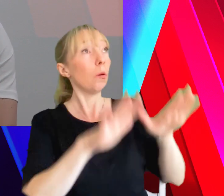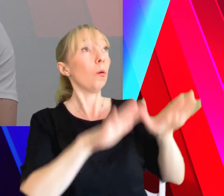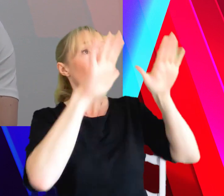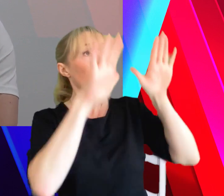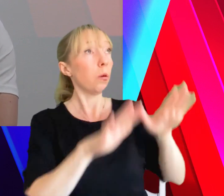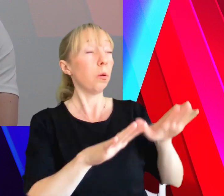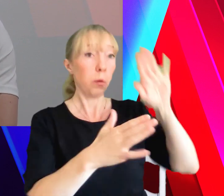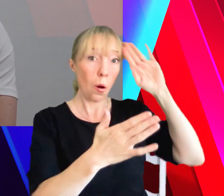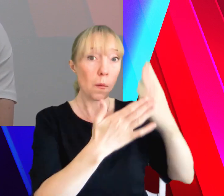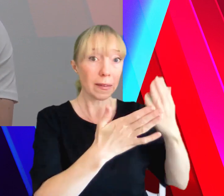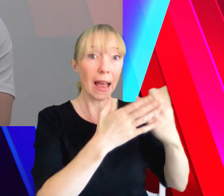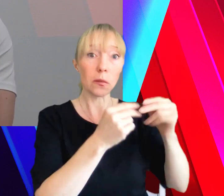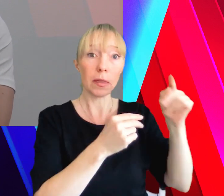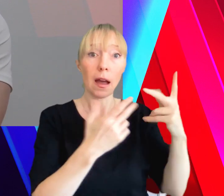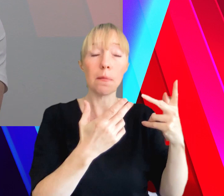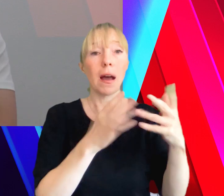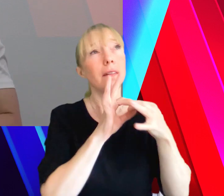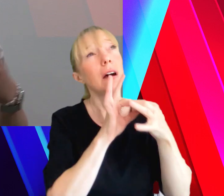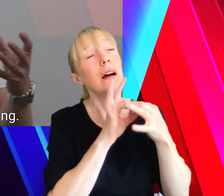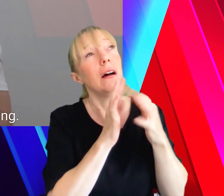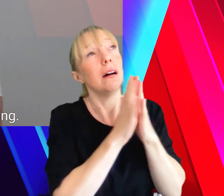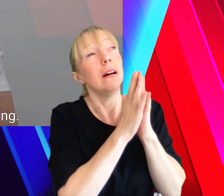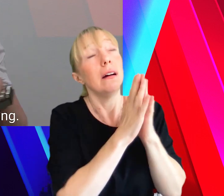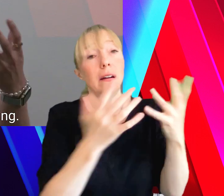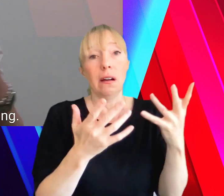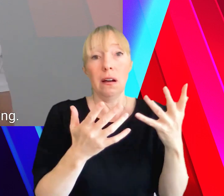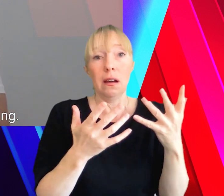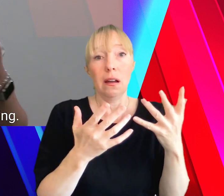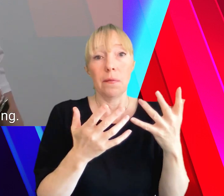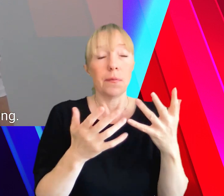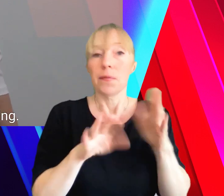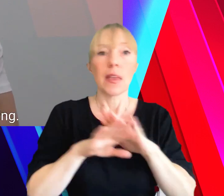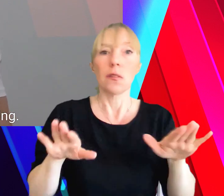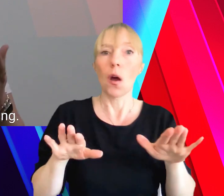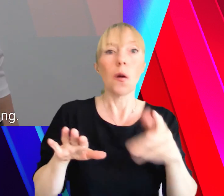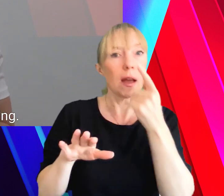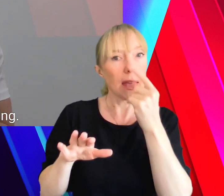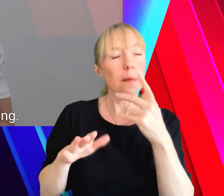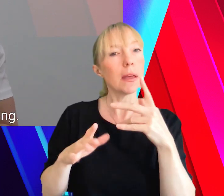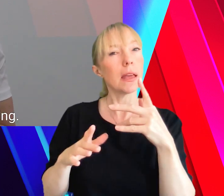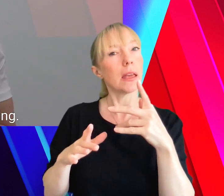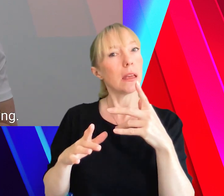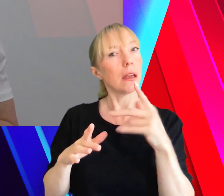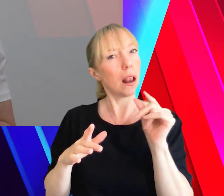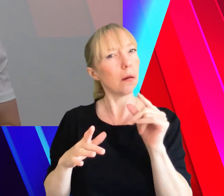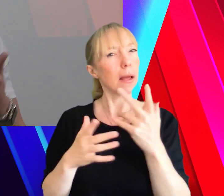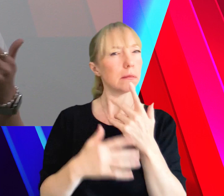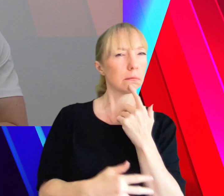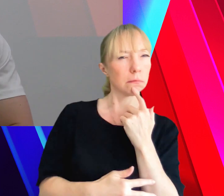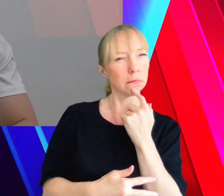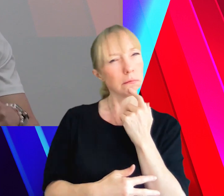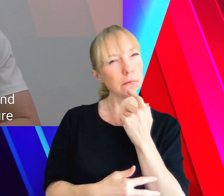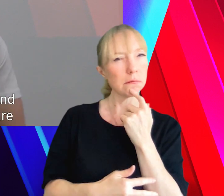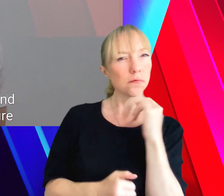like worshipping someone or like being so obsessed with someone you make this like gay relationship with the two band members or something. It can be